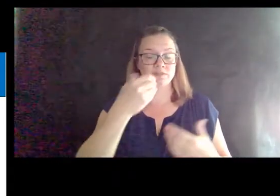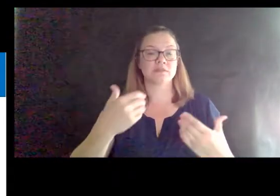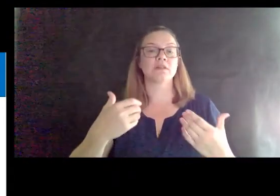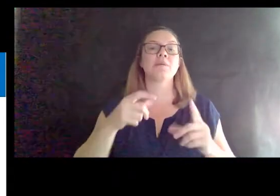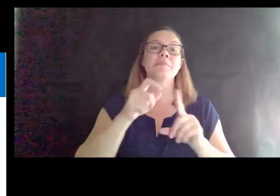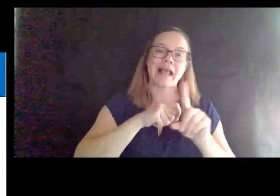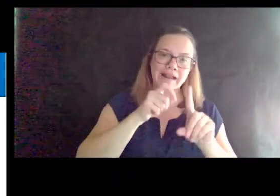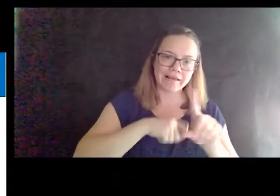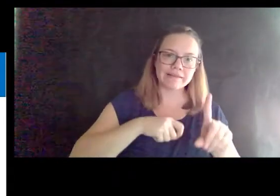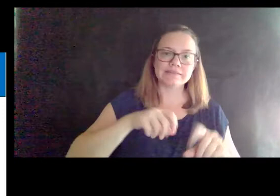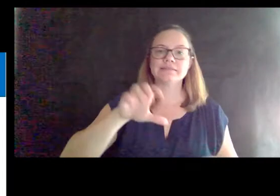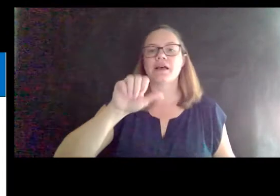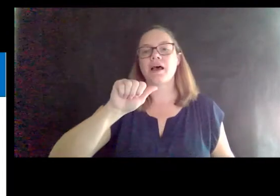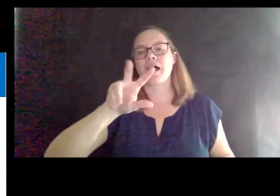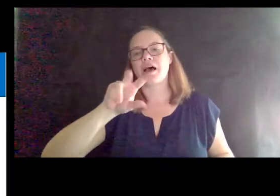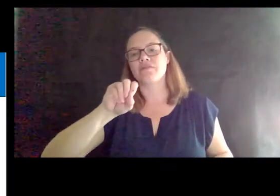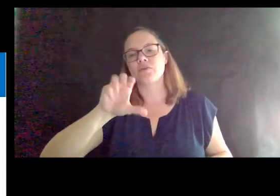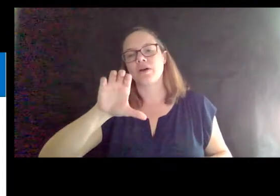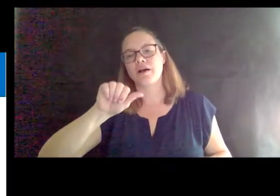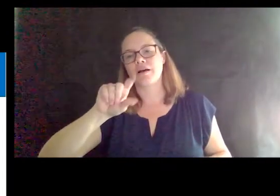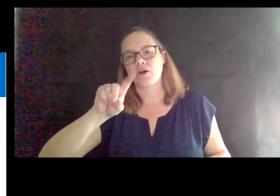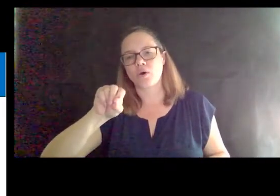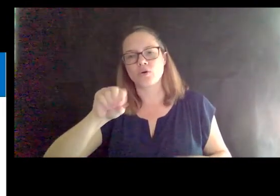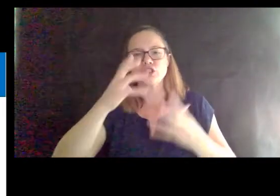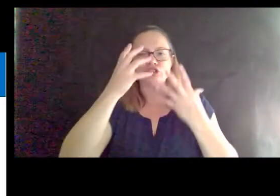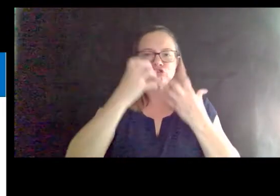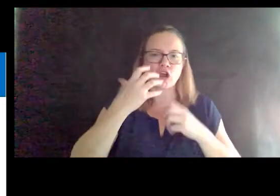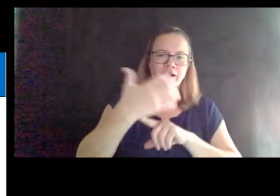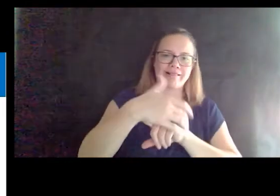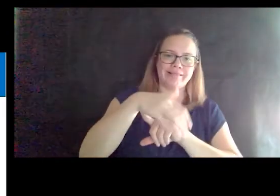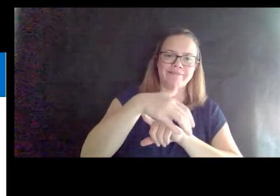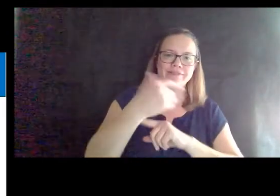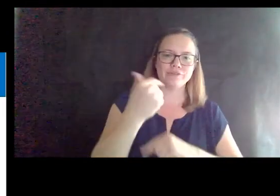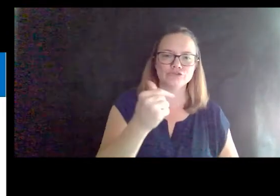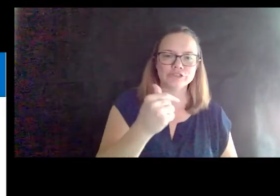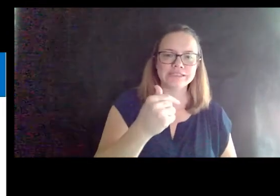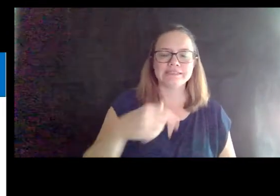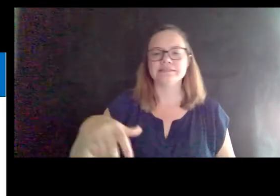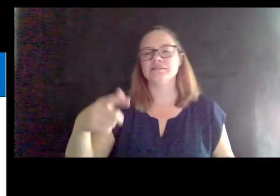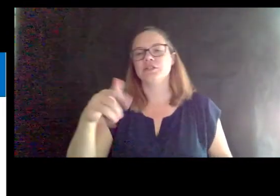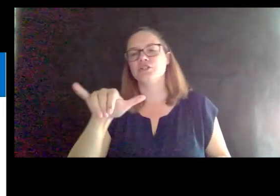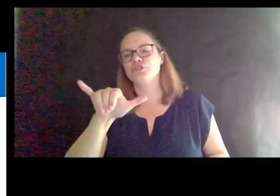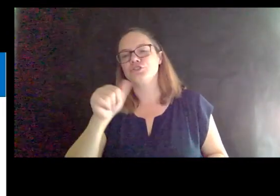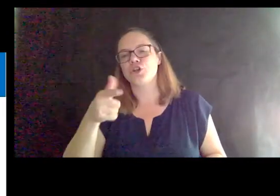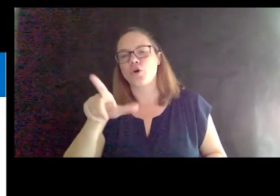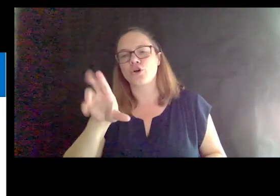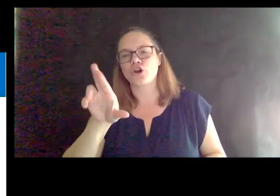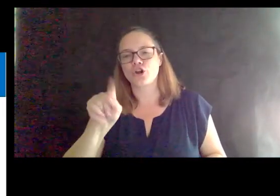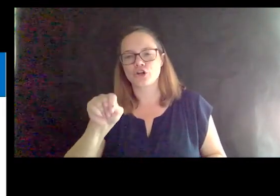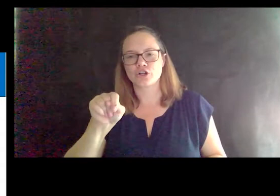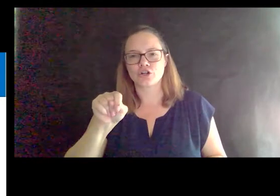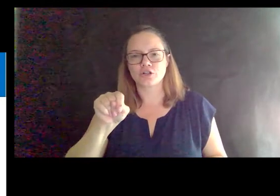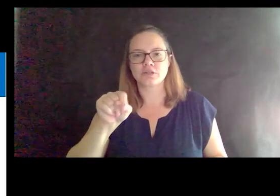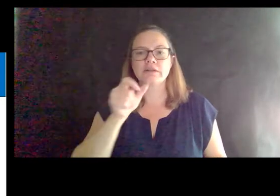on other lists, bananas, avocados, dark leafy greens, yogurt, and